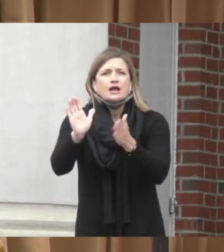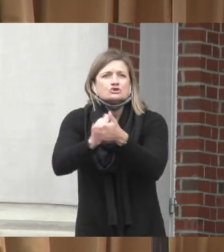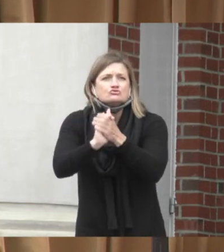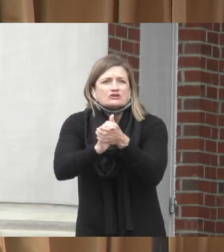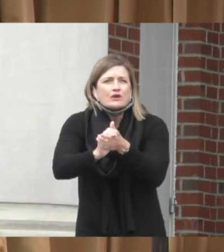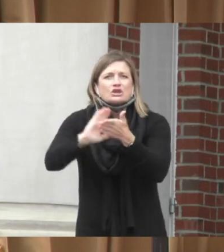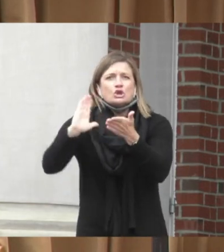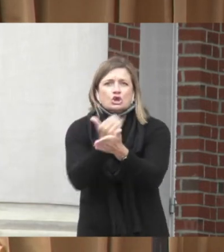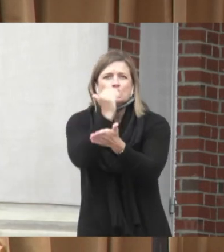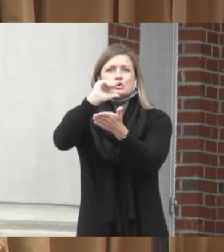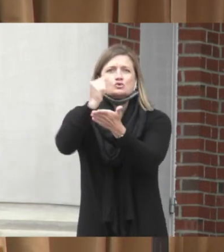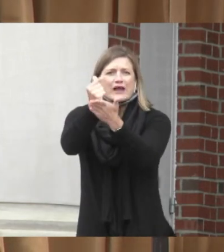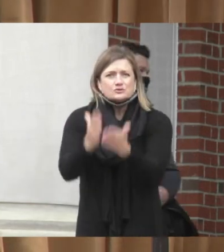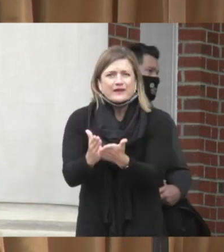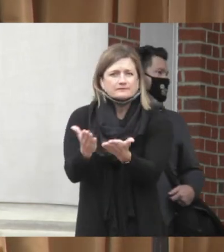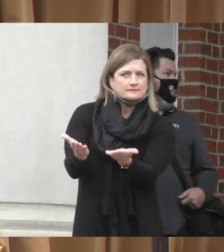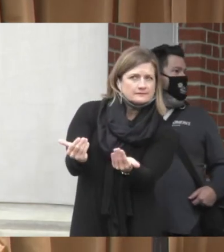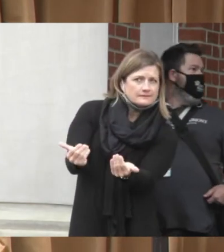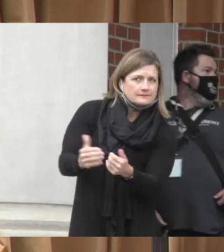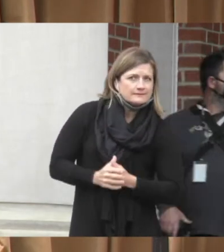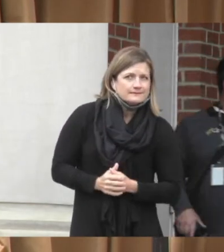new graduates.